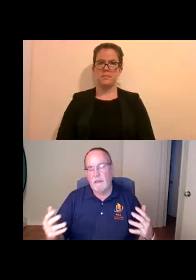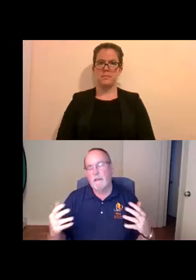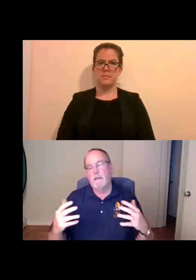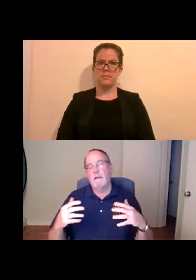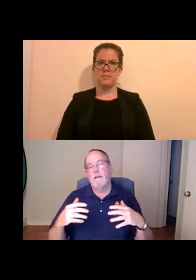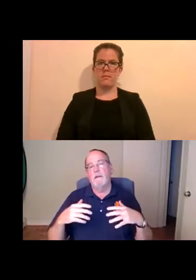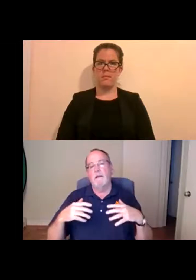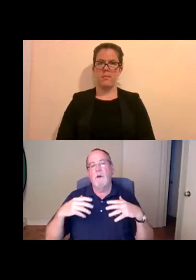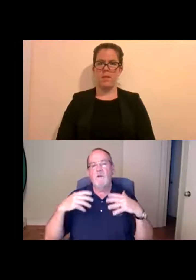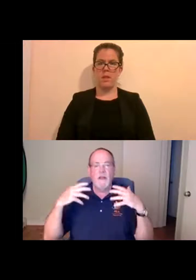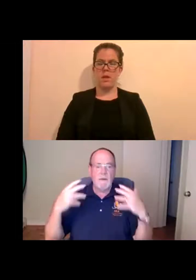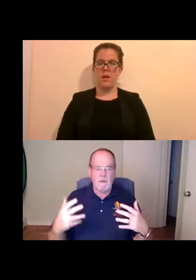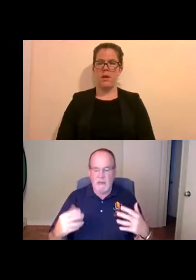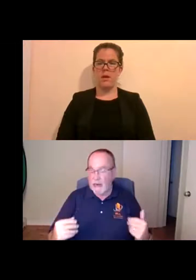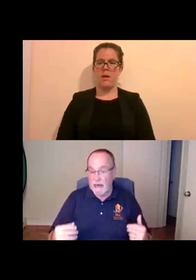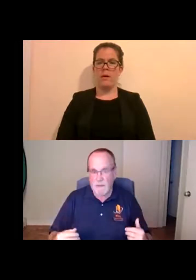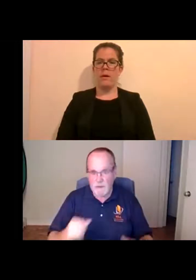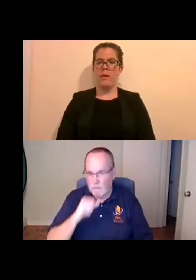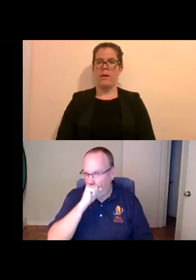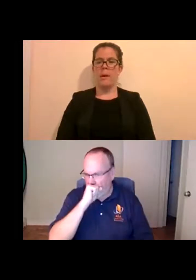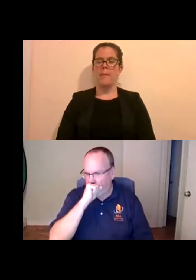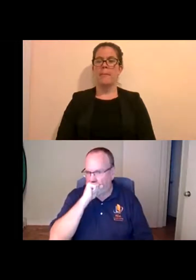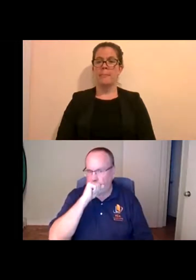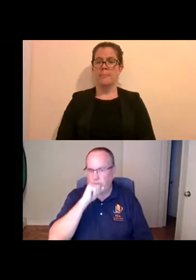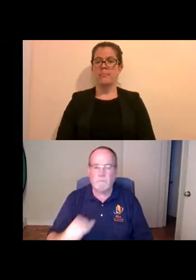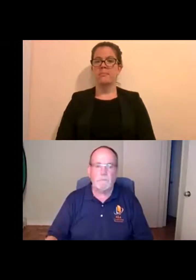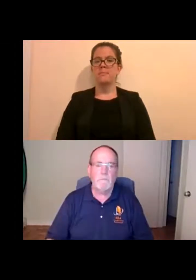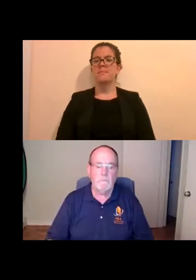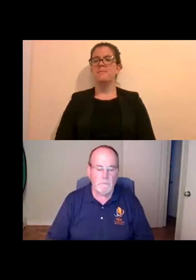the most famous diaspora